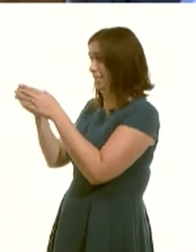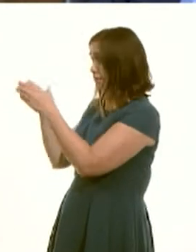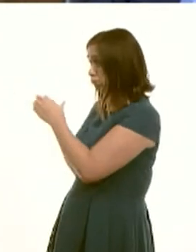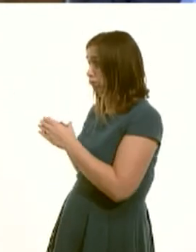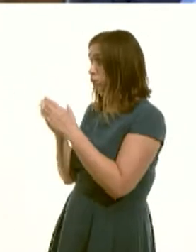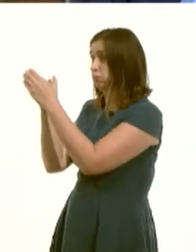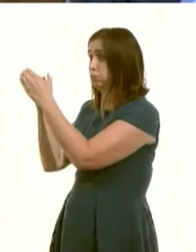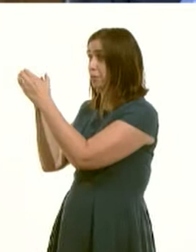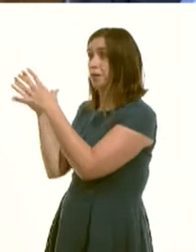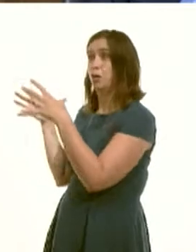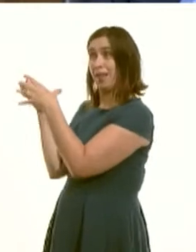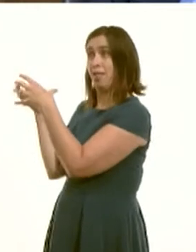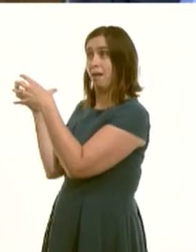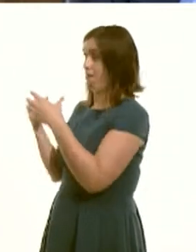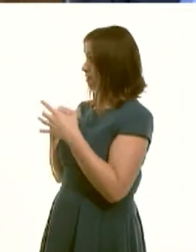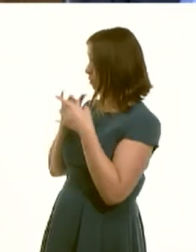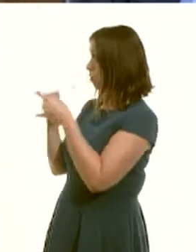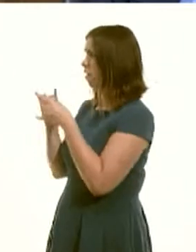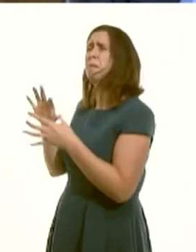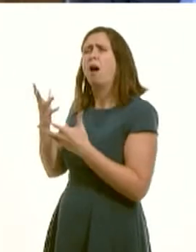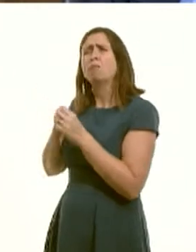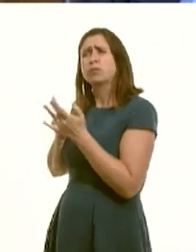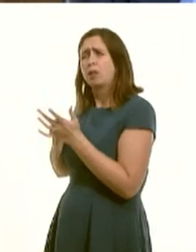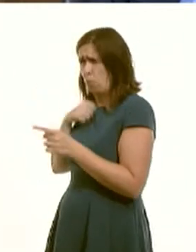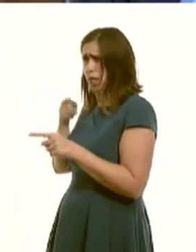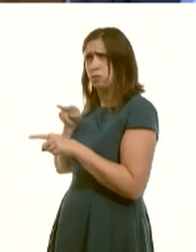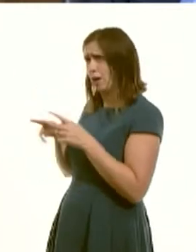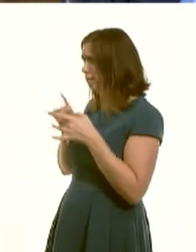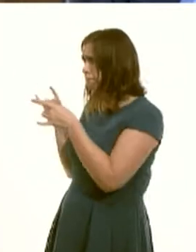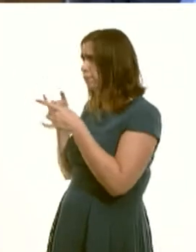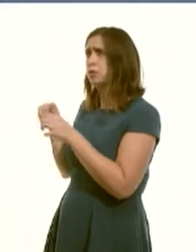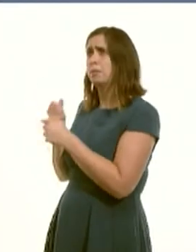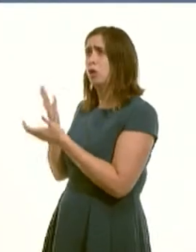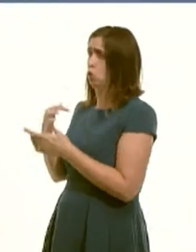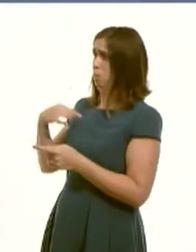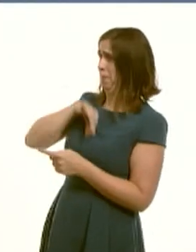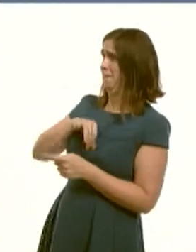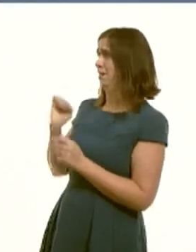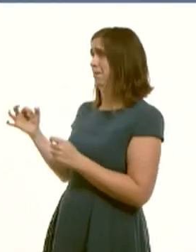course we work with authorities such as Bristol where we can, for the mutual benefit of both.